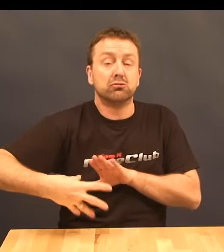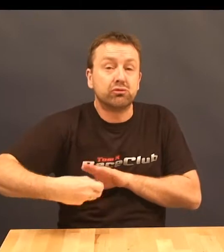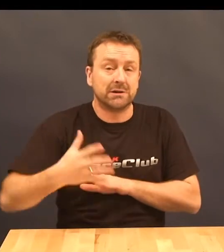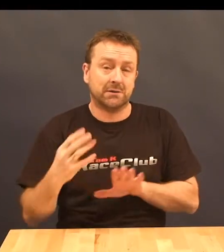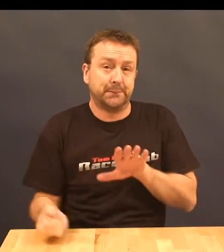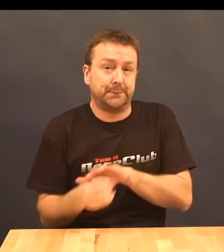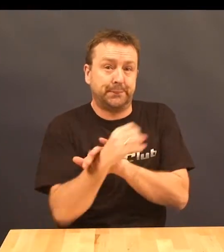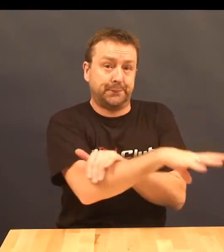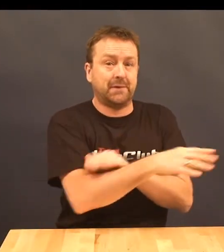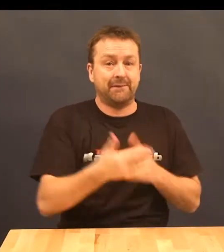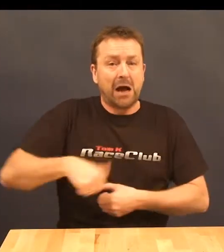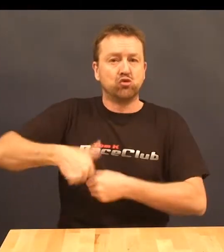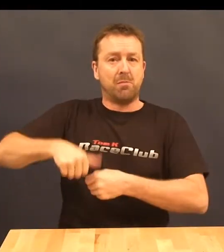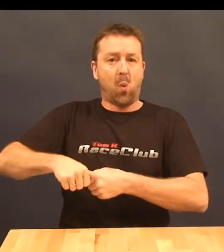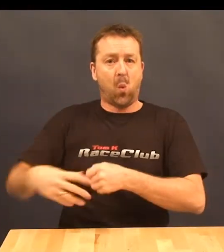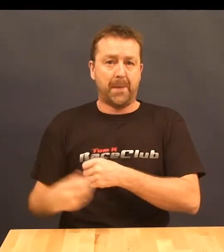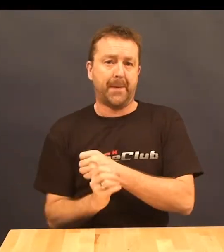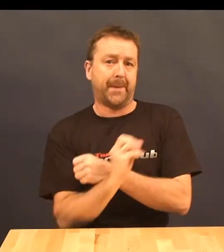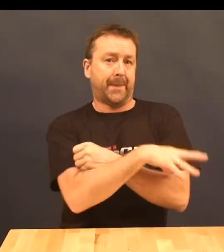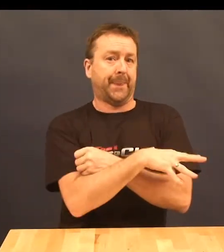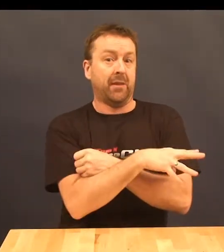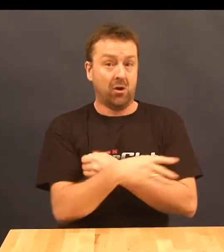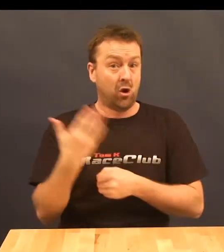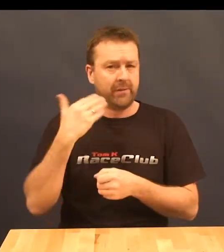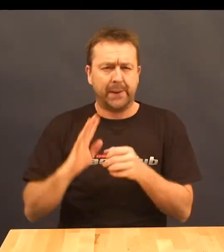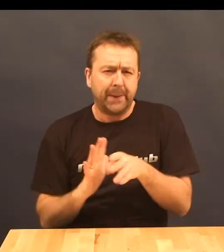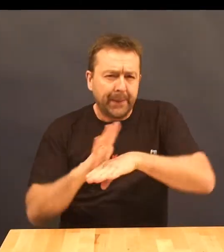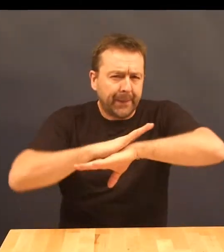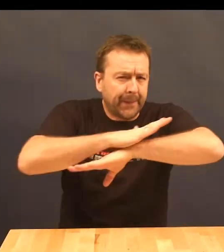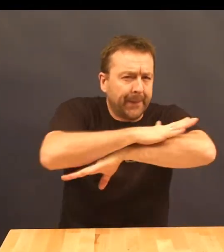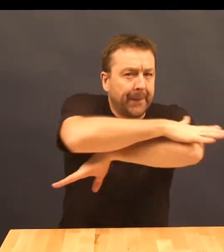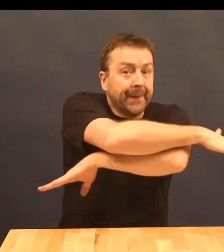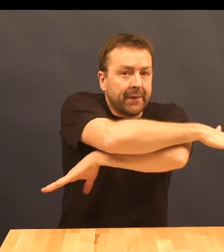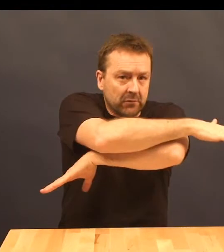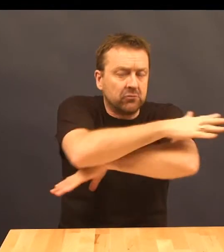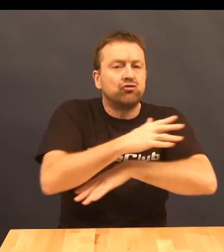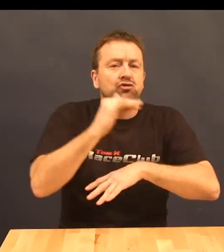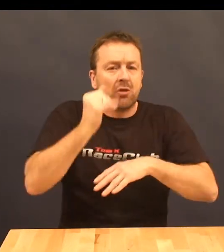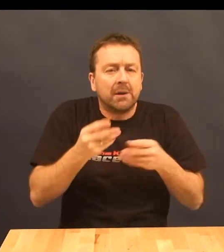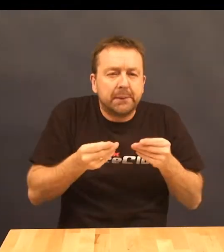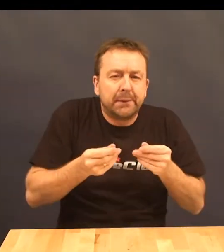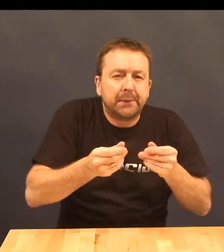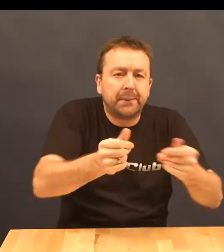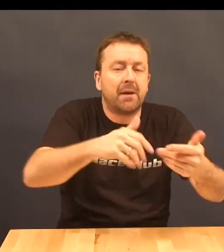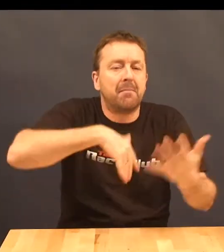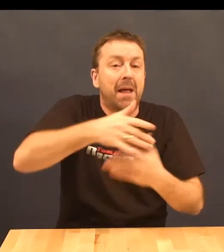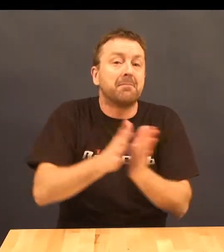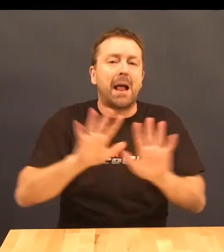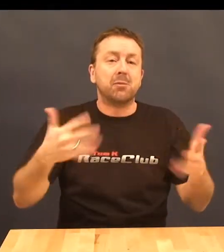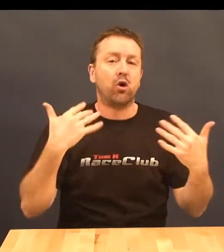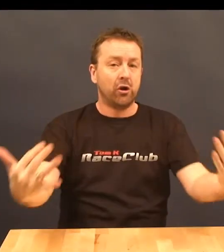out from the turbocharger and just flows back along the car and joins the airflow as smoothly as